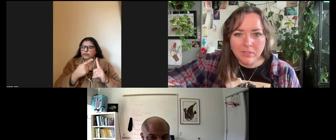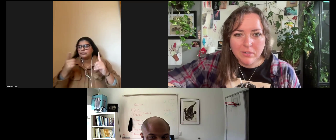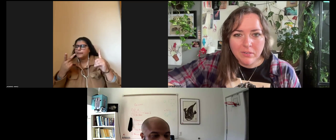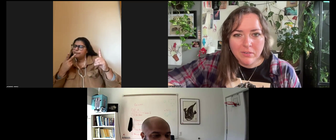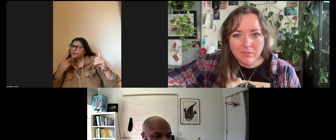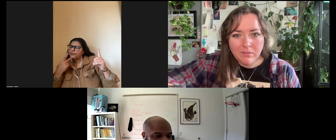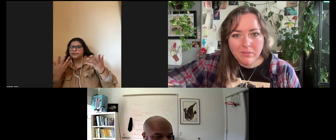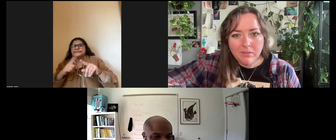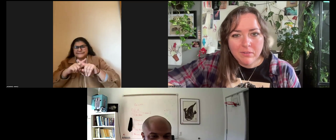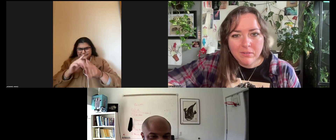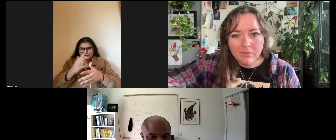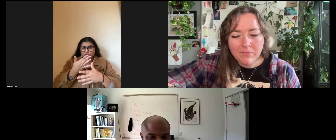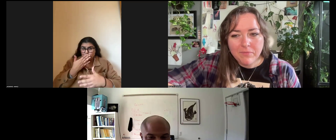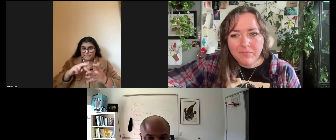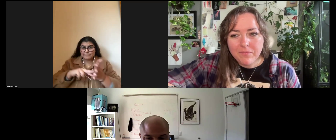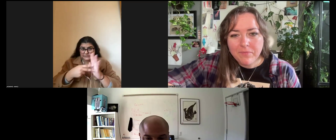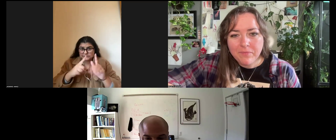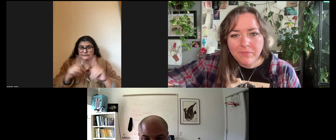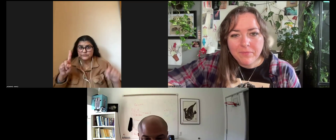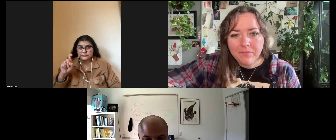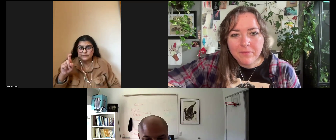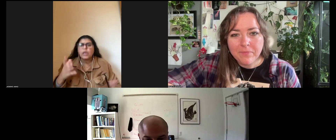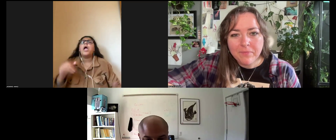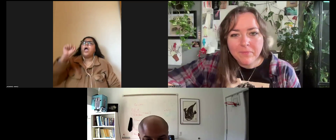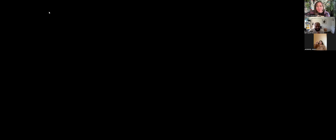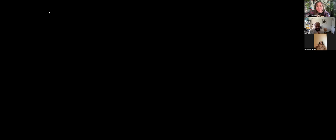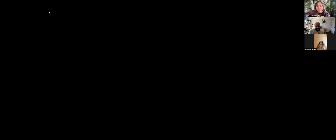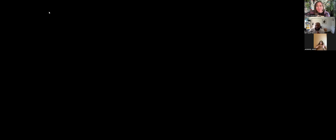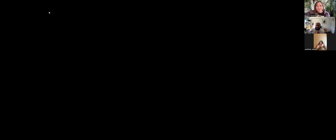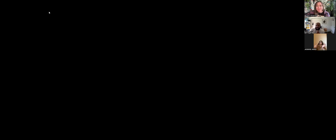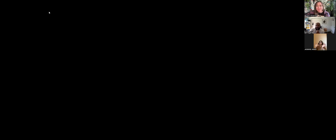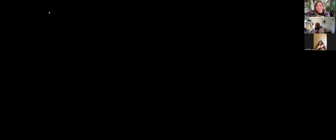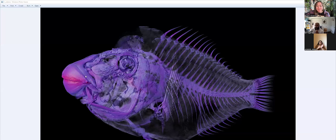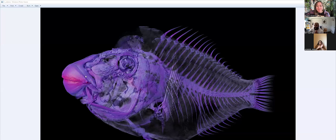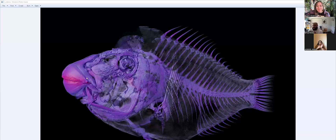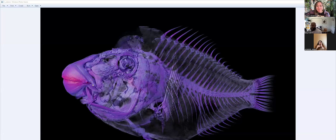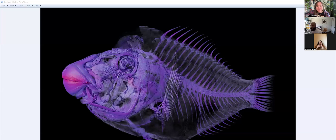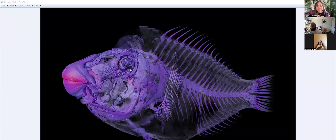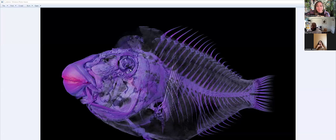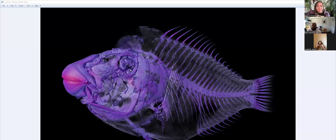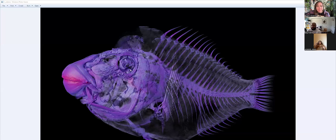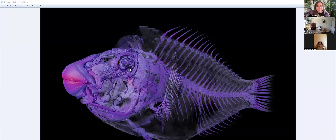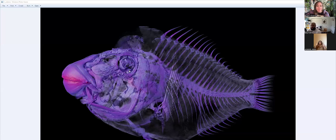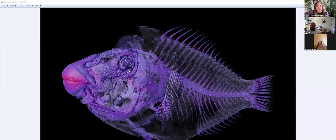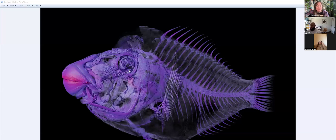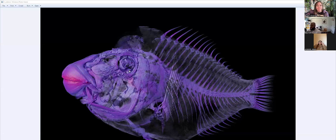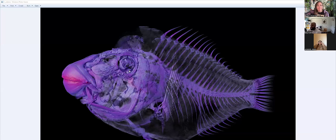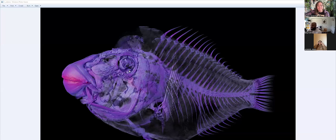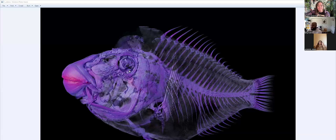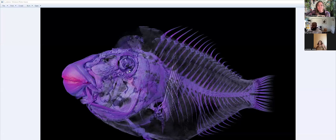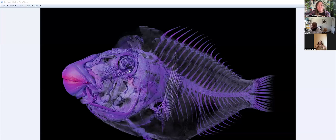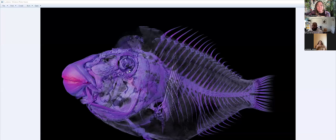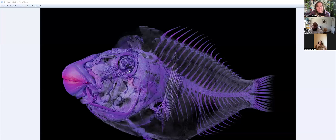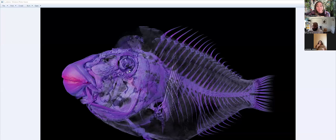purple? Oh right, yeah. Let me cut over to that again. Sorry. Yeah. So yeah, we have this kind of color coded by